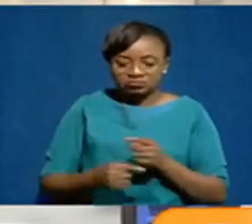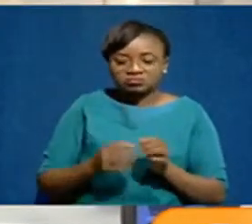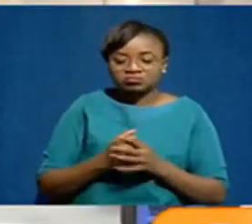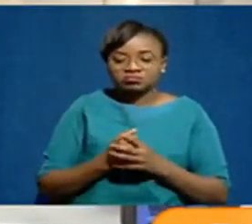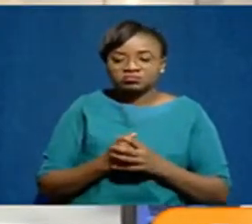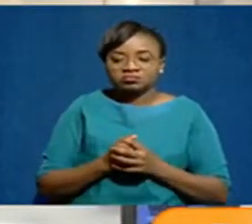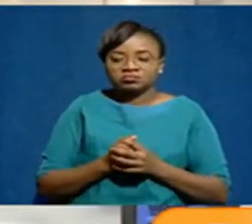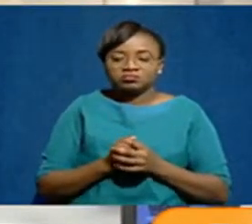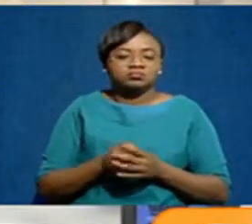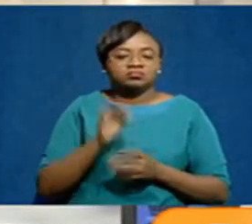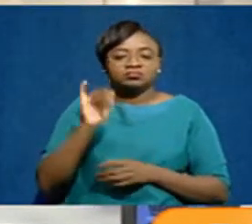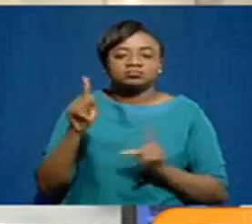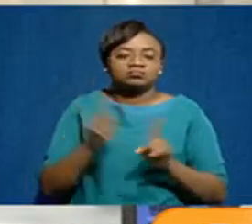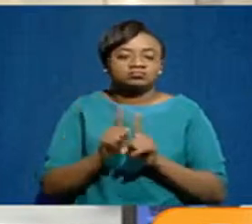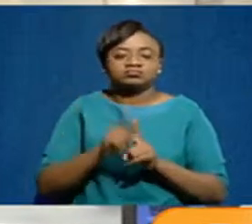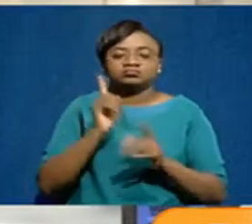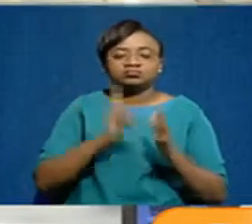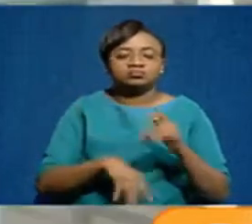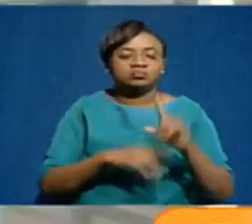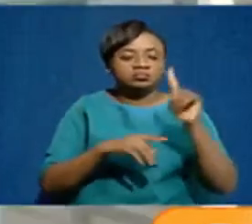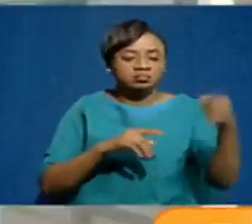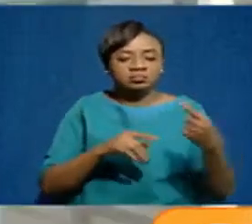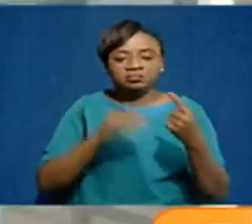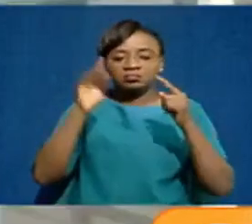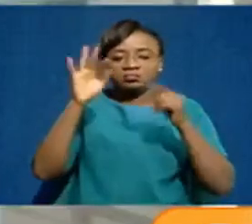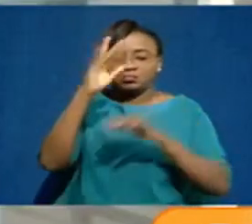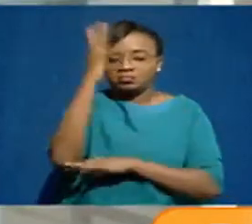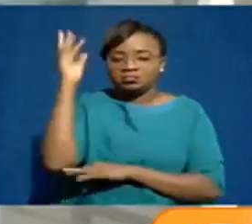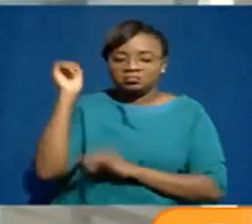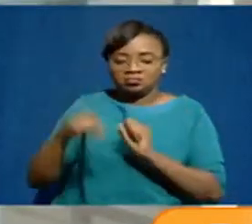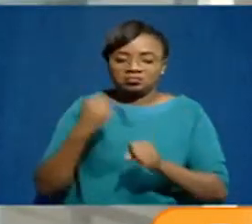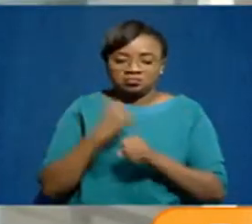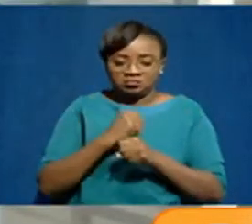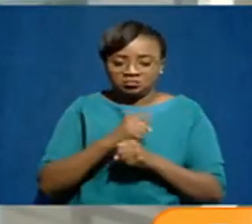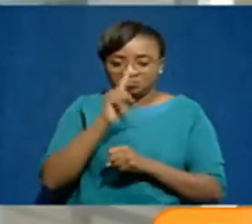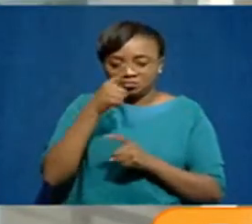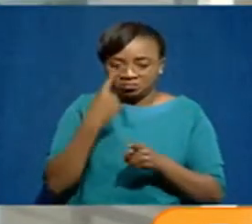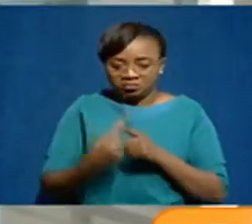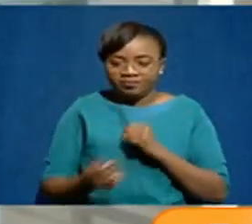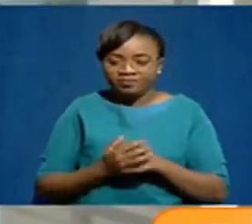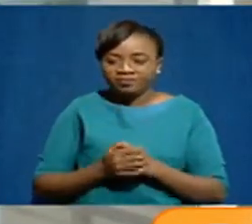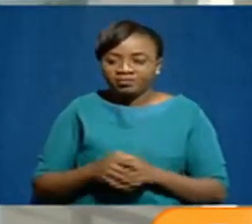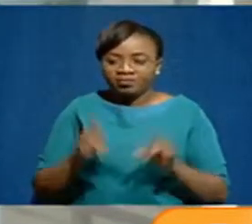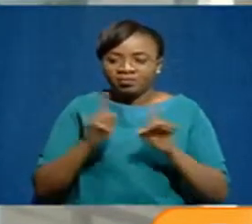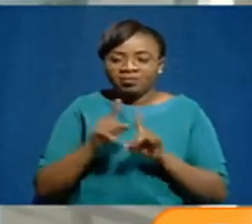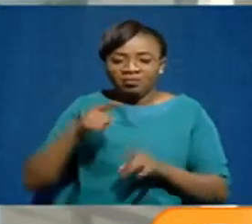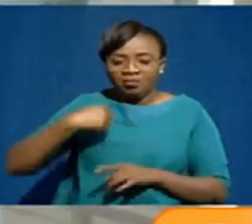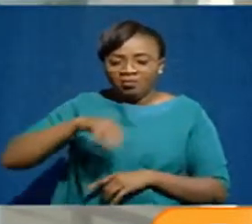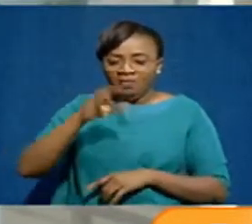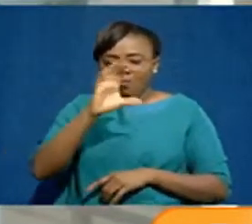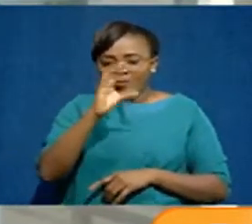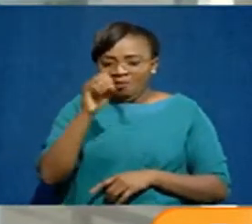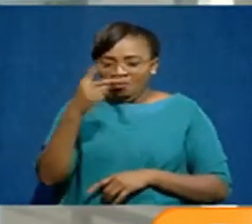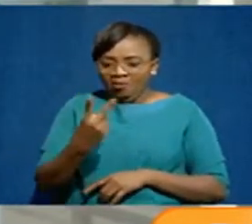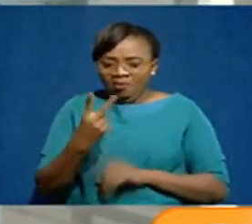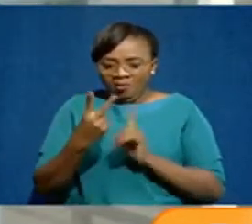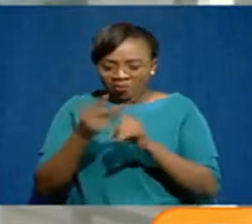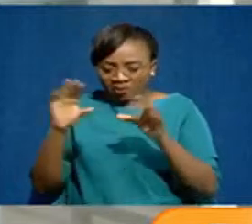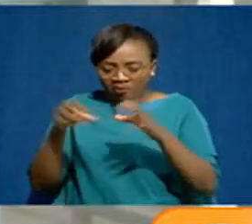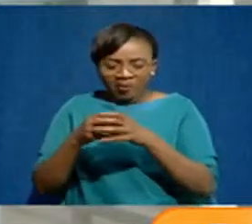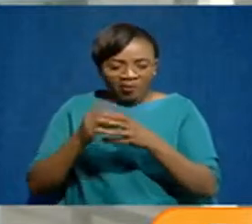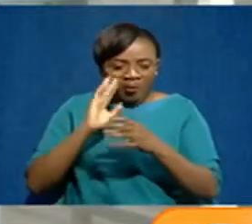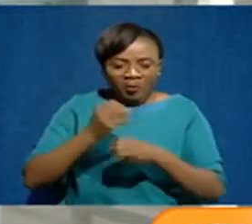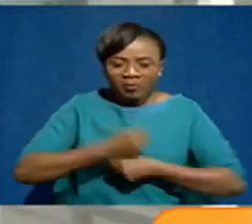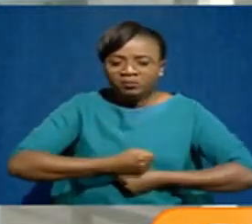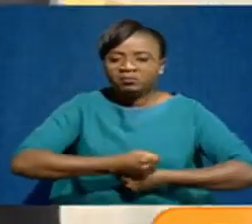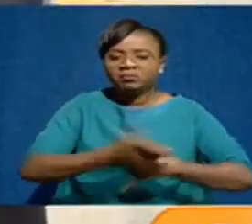what 1,000 trees can do in a year. A CO2 molecule we emit here today, that is going to travel across the